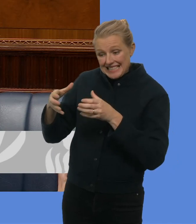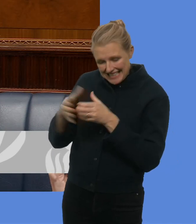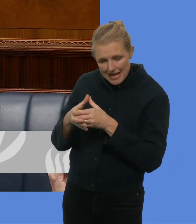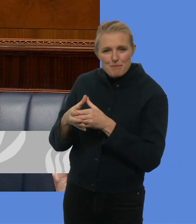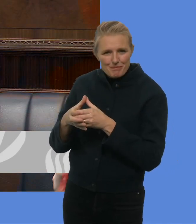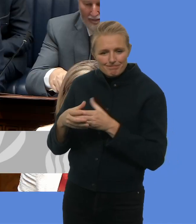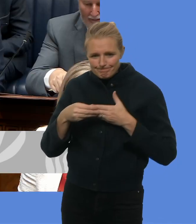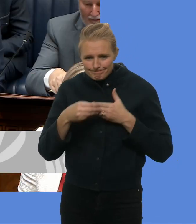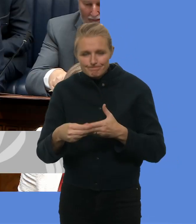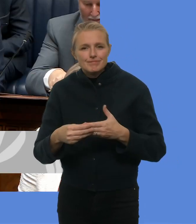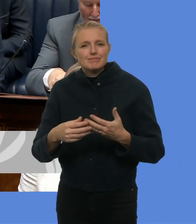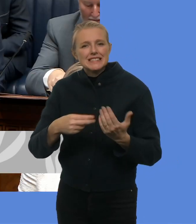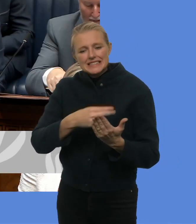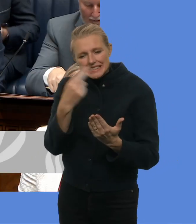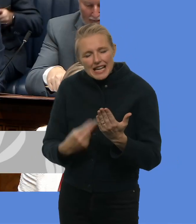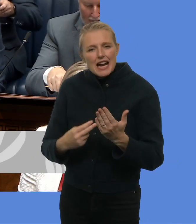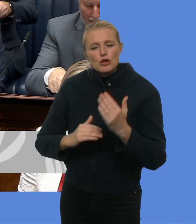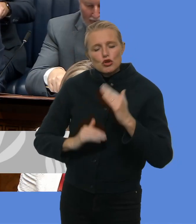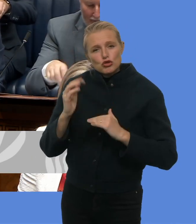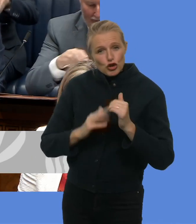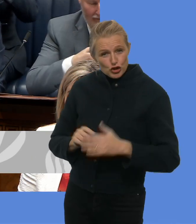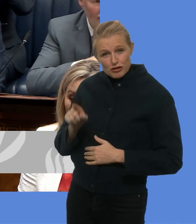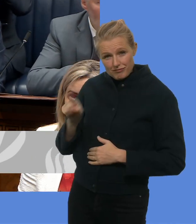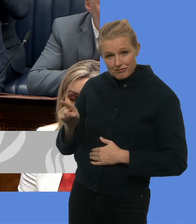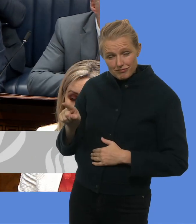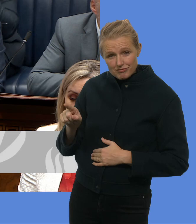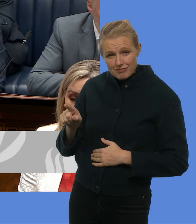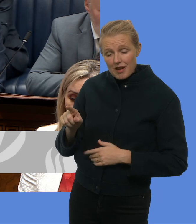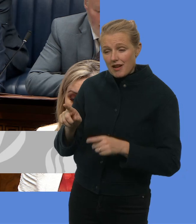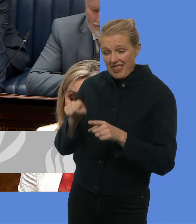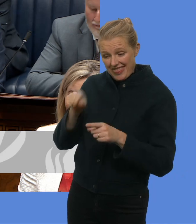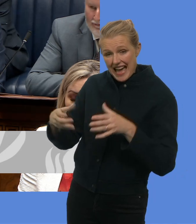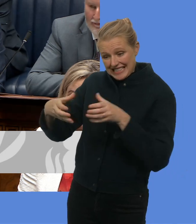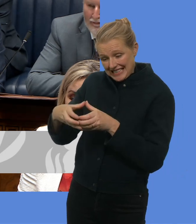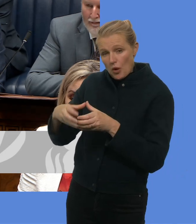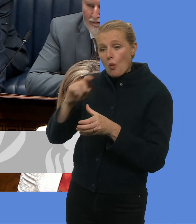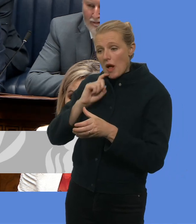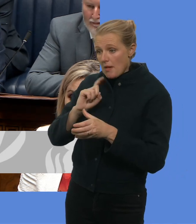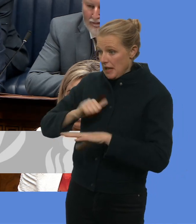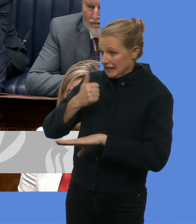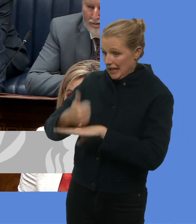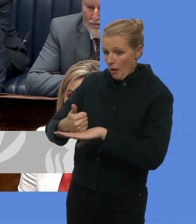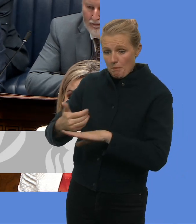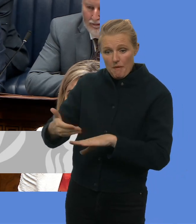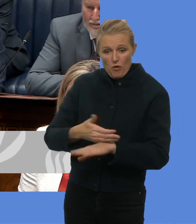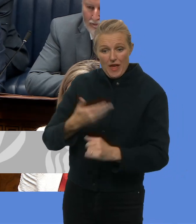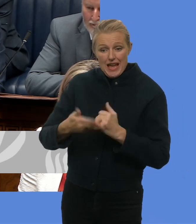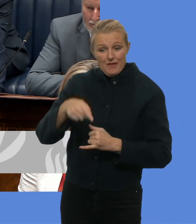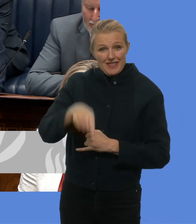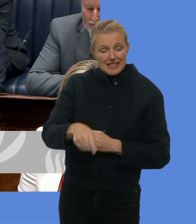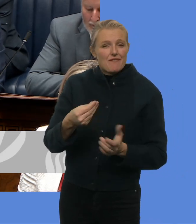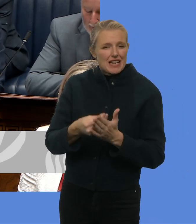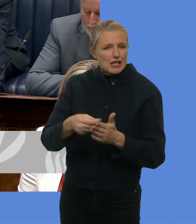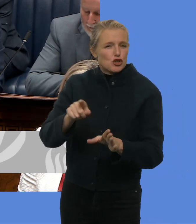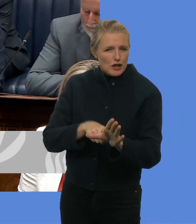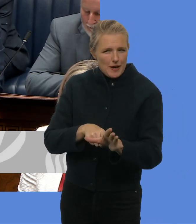design and construction phases of the project, and the ICT will be appointed before the end of this financial year. The